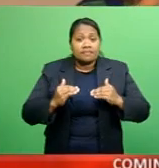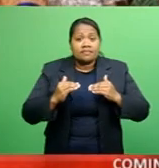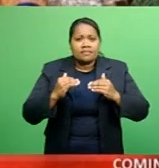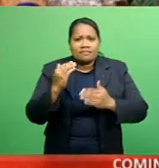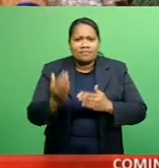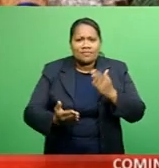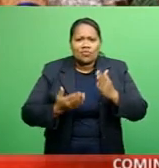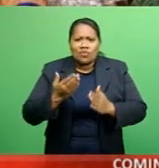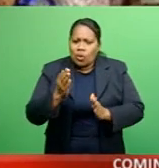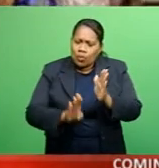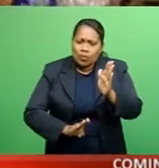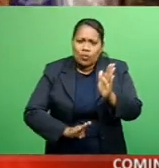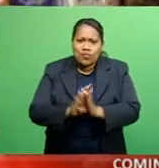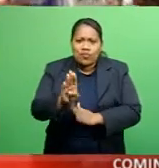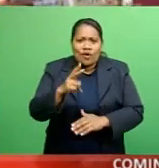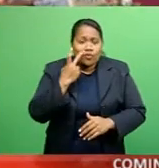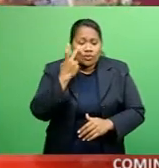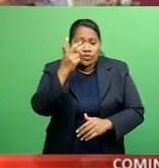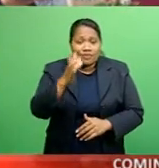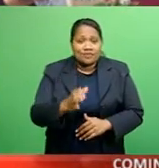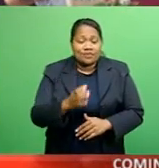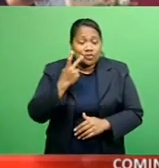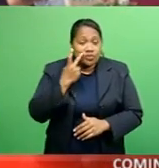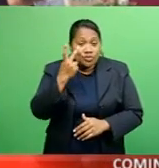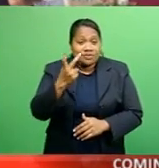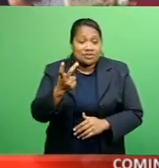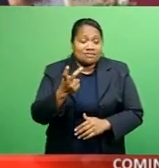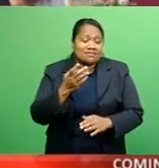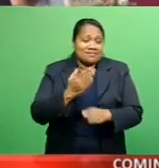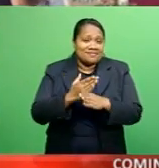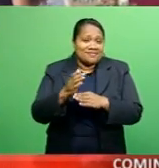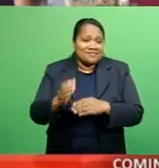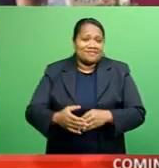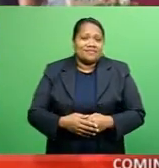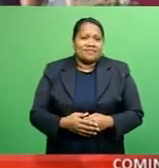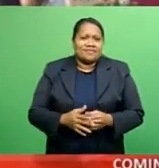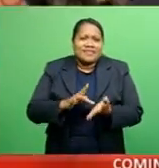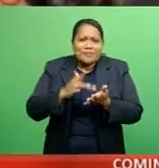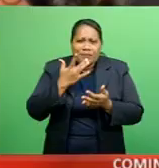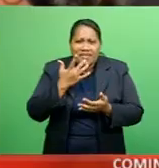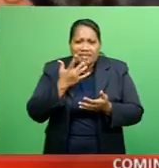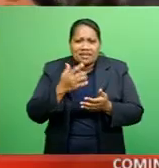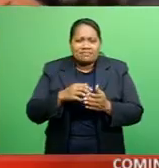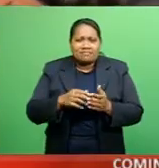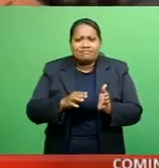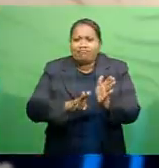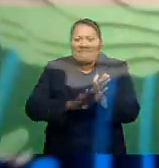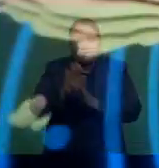a morale booster for tourism workers. And Smith's chutney business thrives.